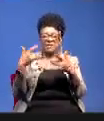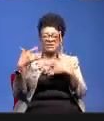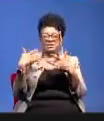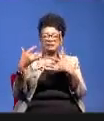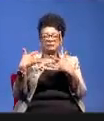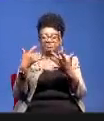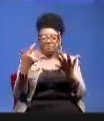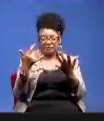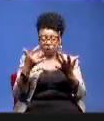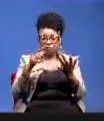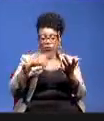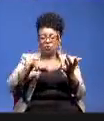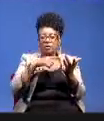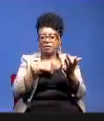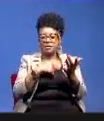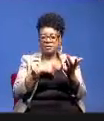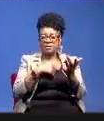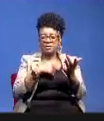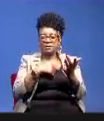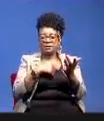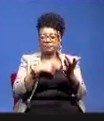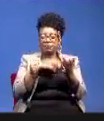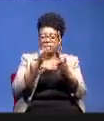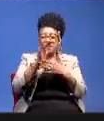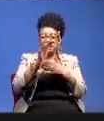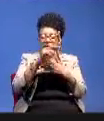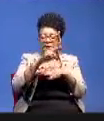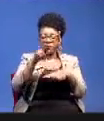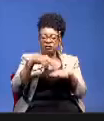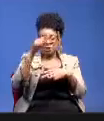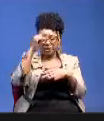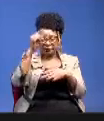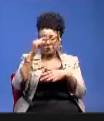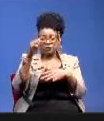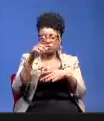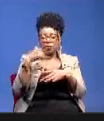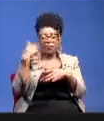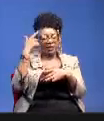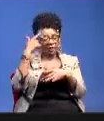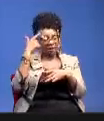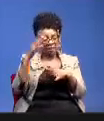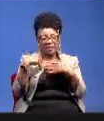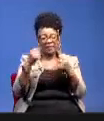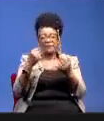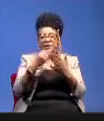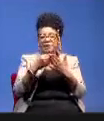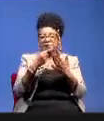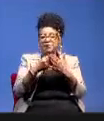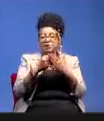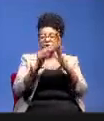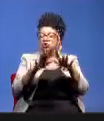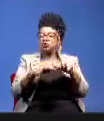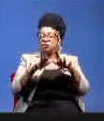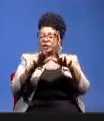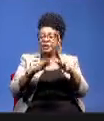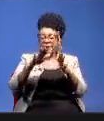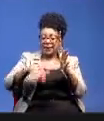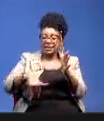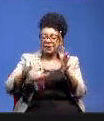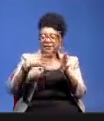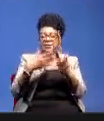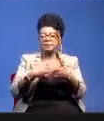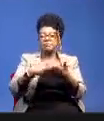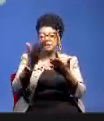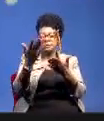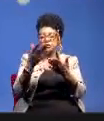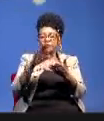all of us. County governments have also called on the national government to critically rethink health financing, cautioning that delays in